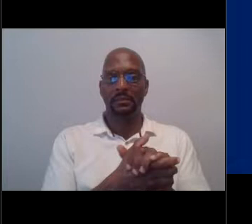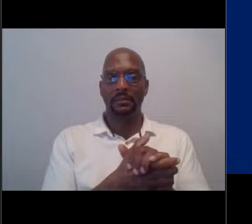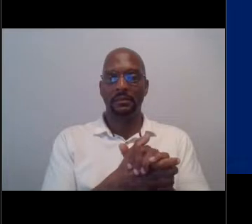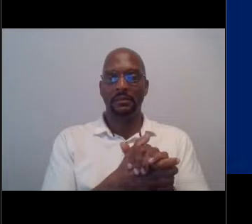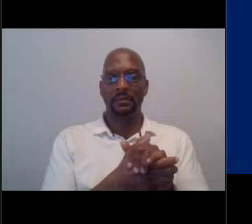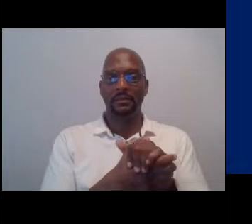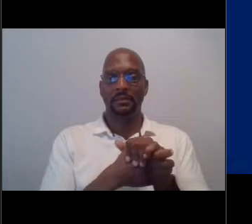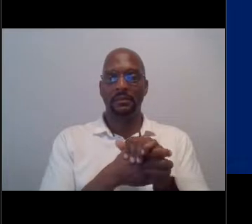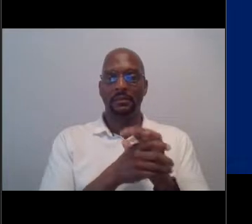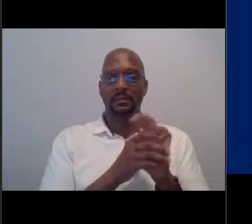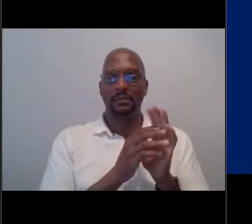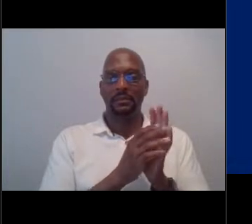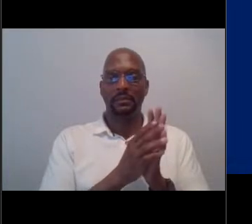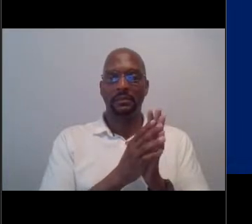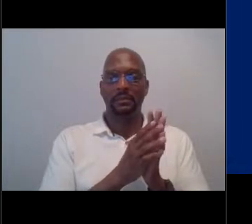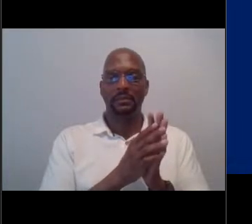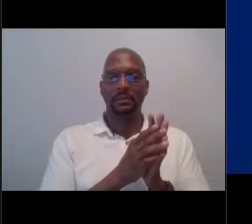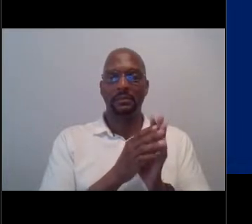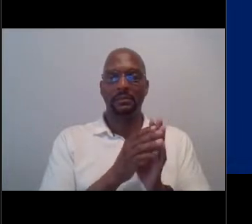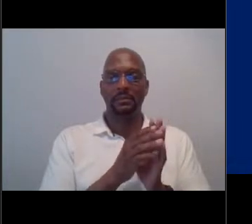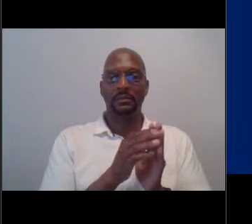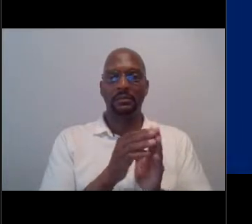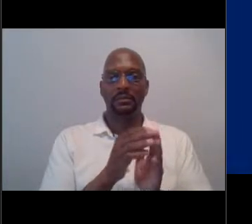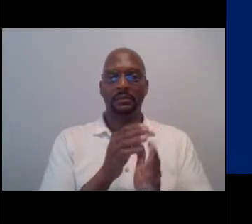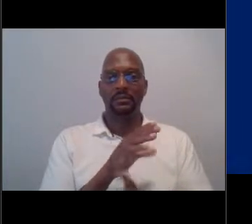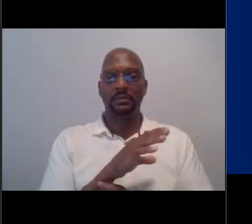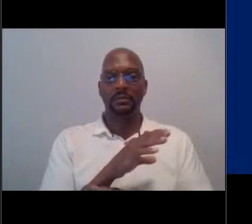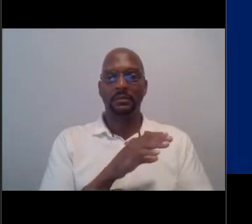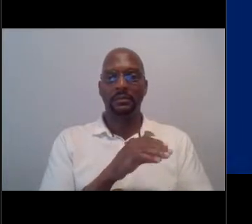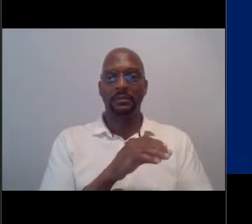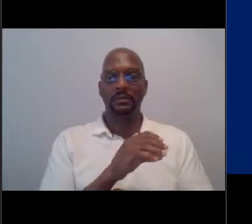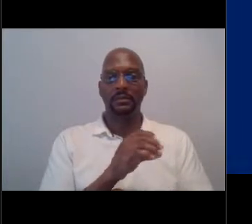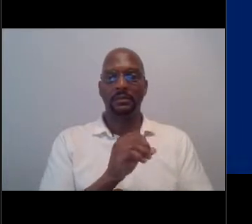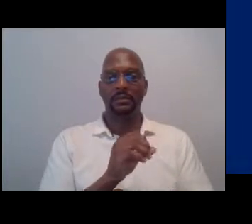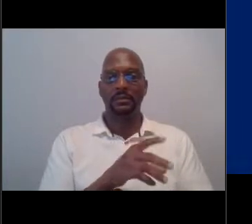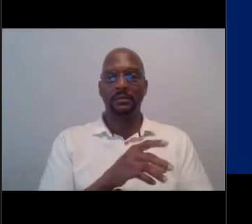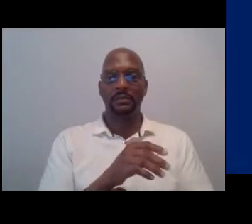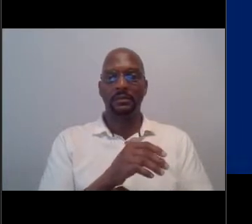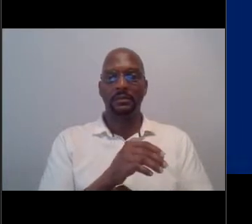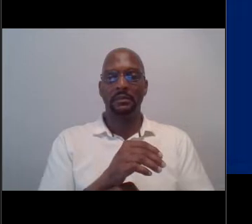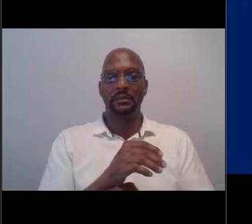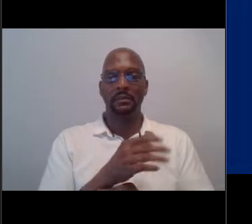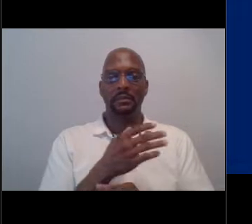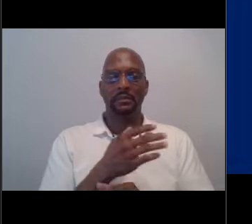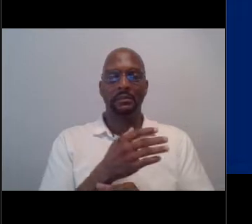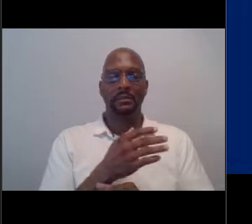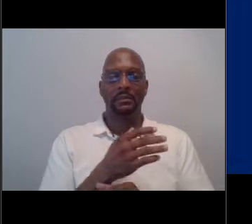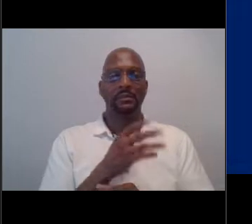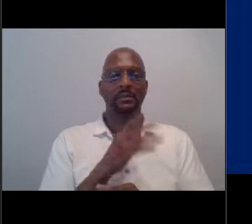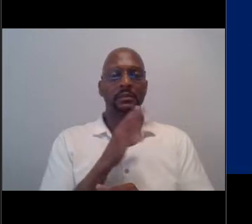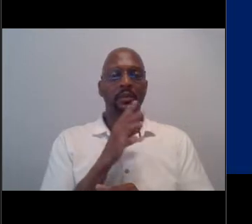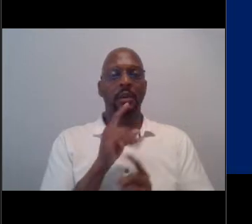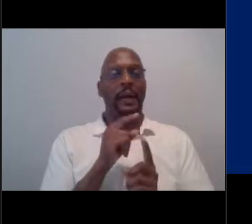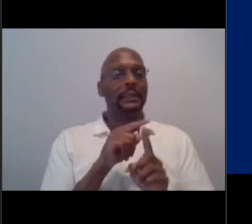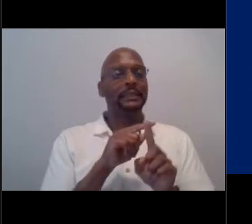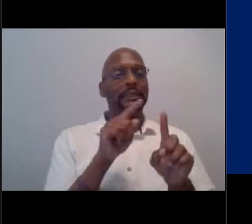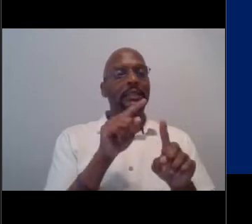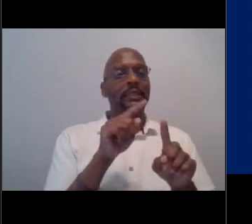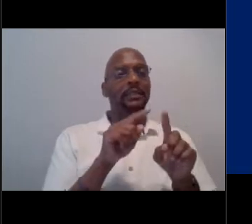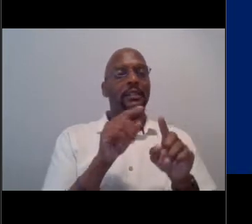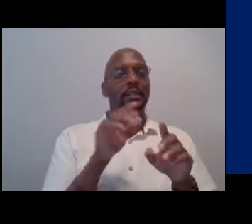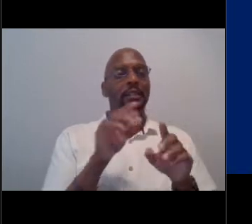above the 90th percentile for diesel particulate matter exposure or traffic proximity or volume. And am I